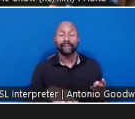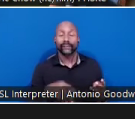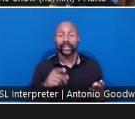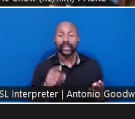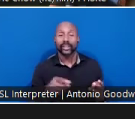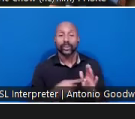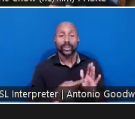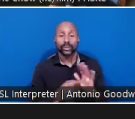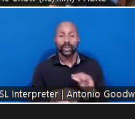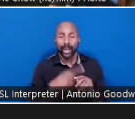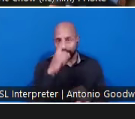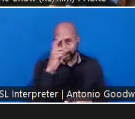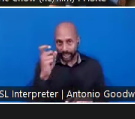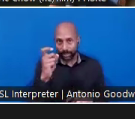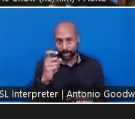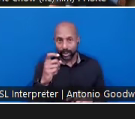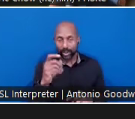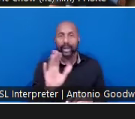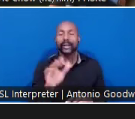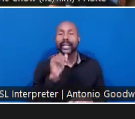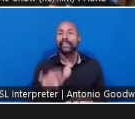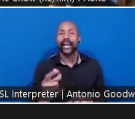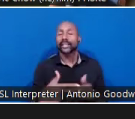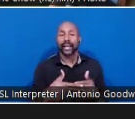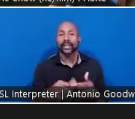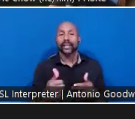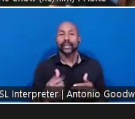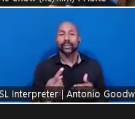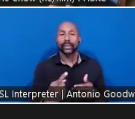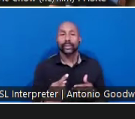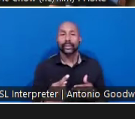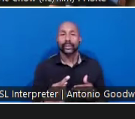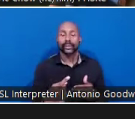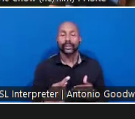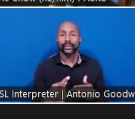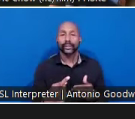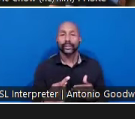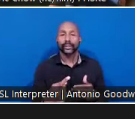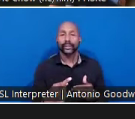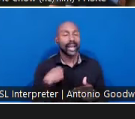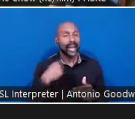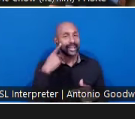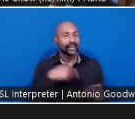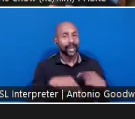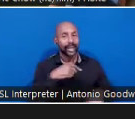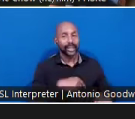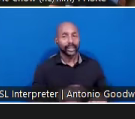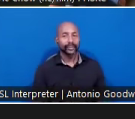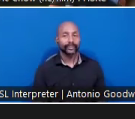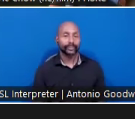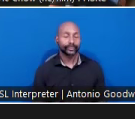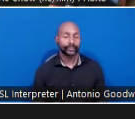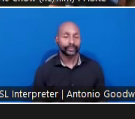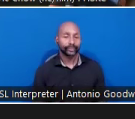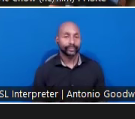showing that, no, the other one, I think it was back. Yeah, let me pull that back up for